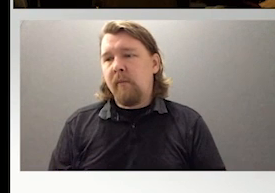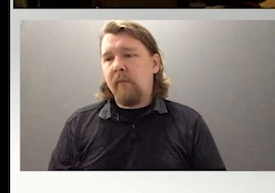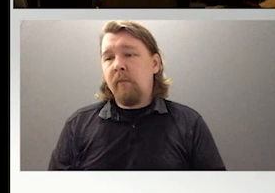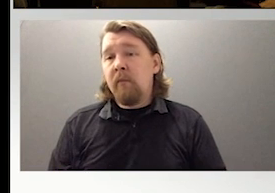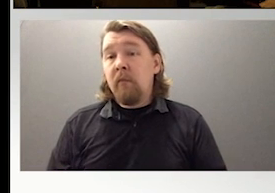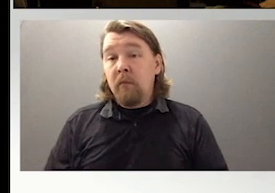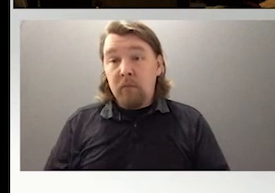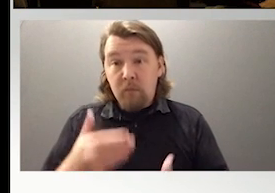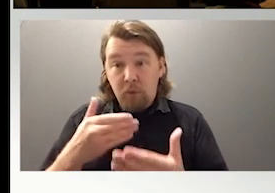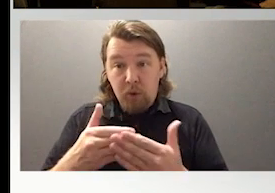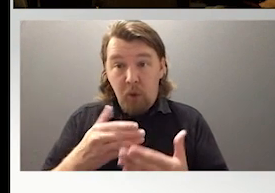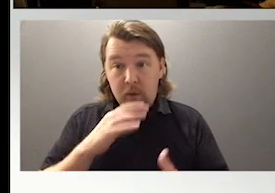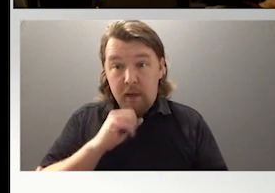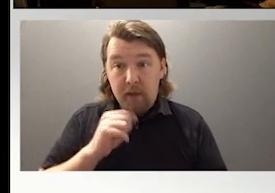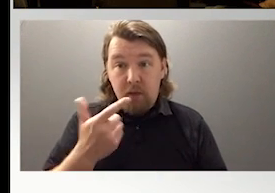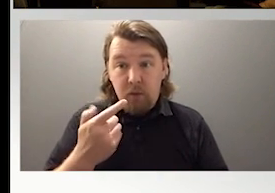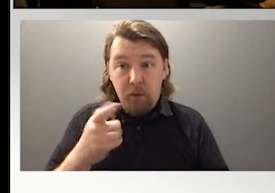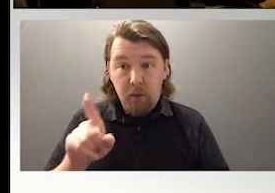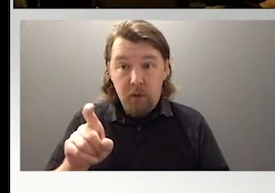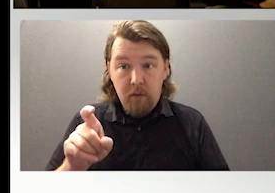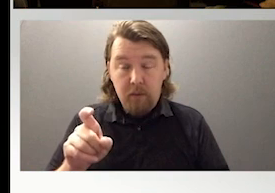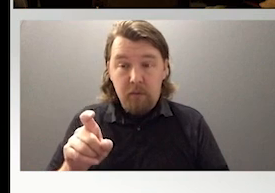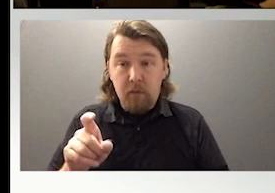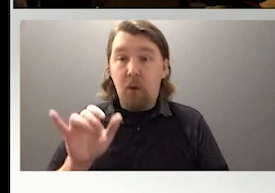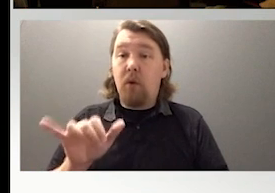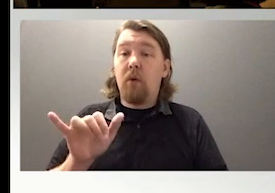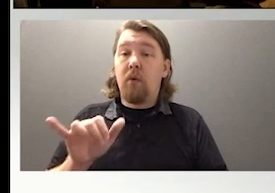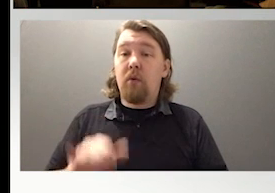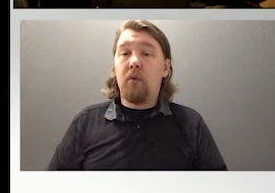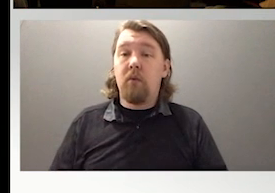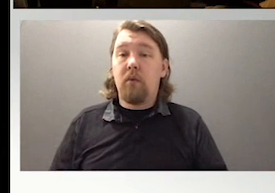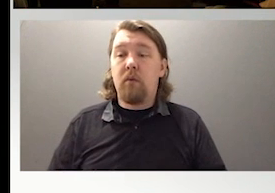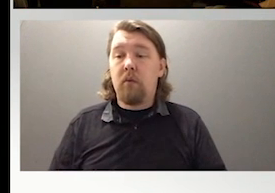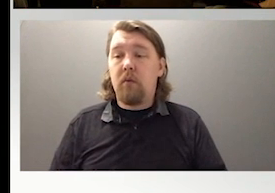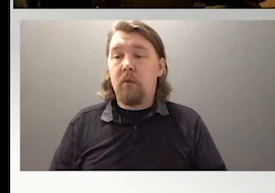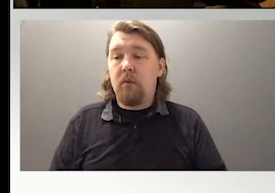Is he close to the age of 21? Oh.